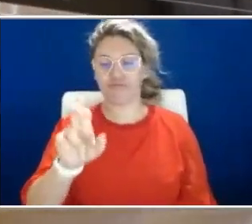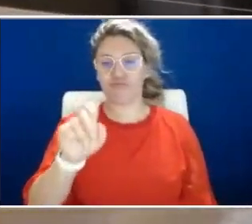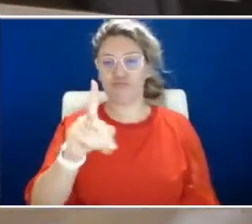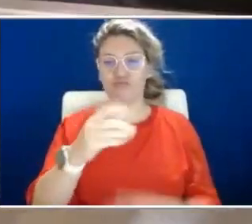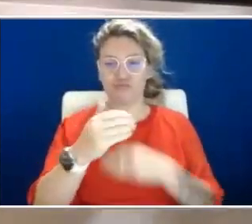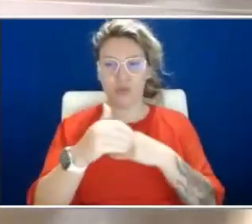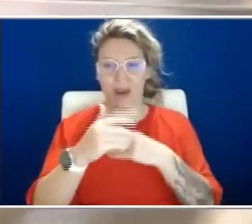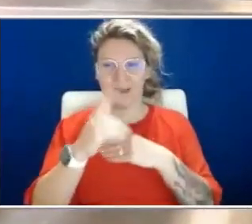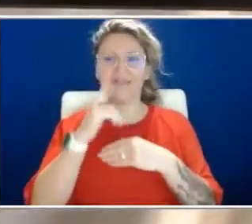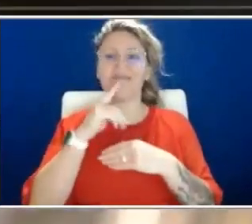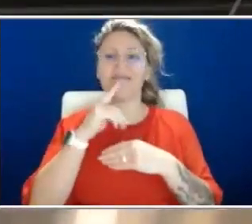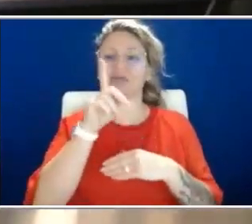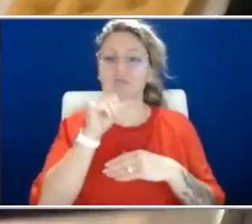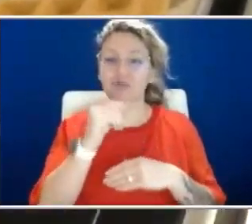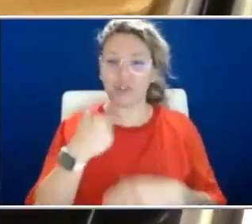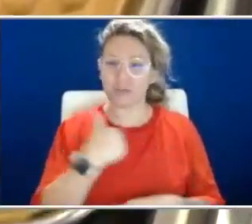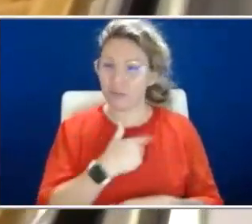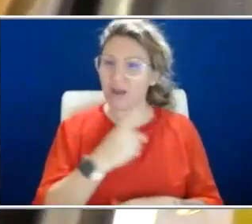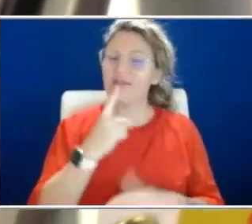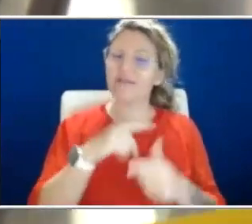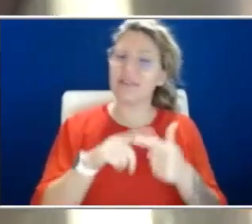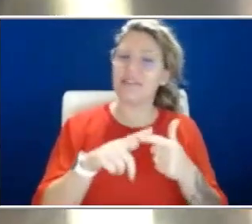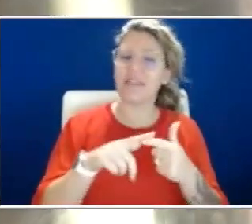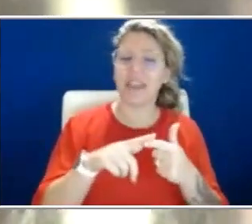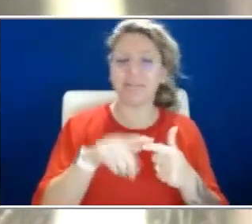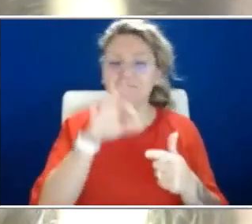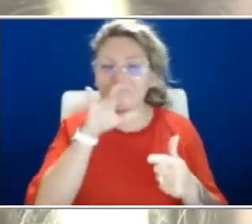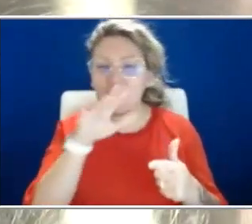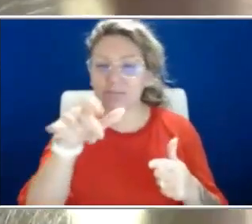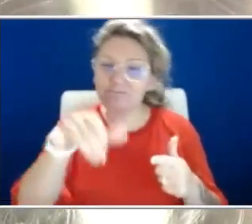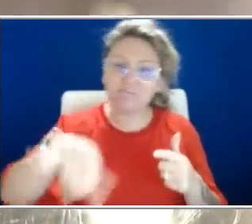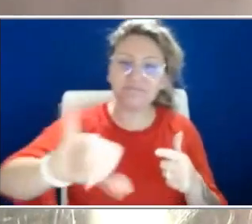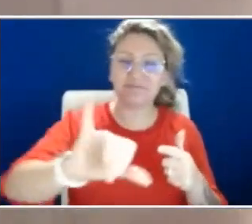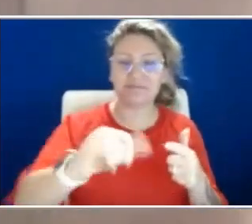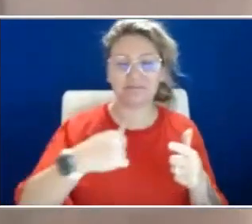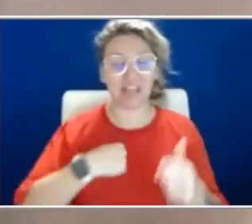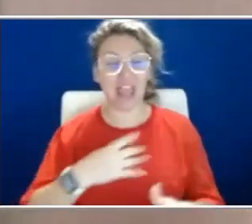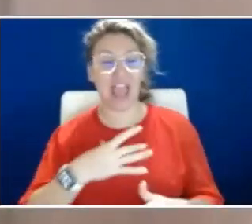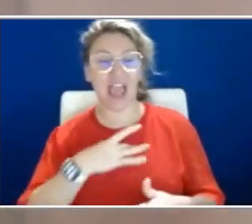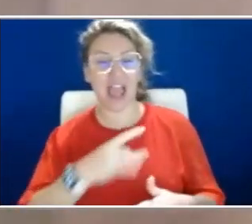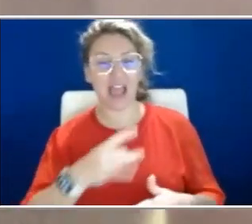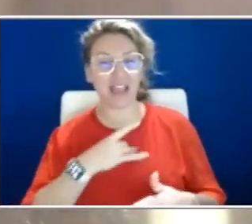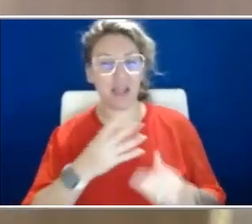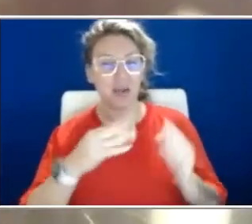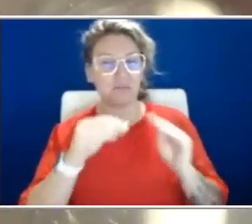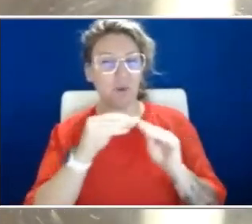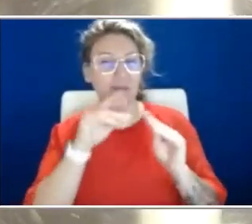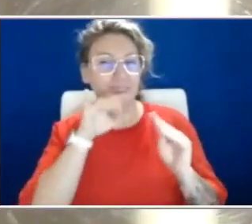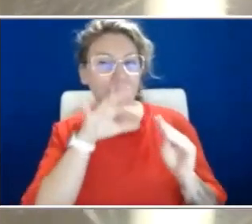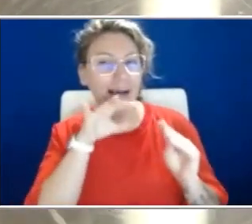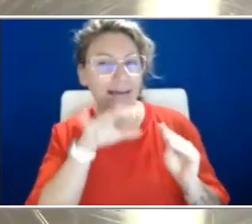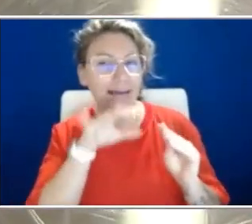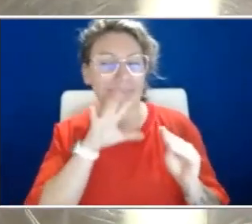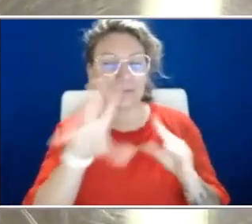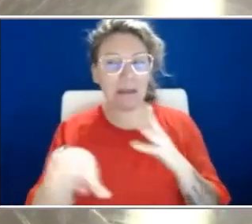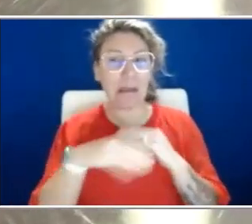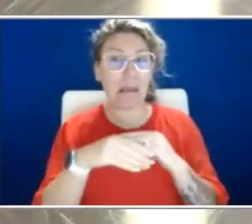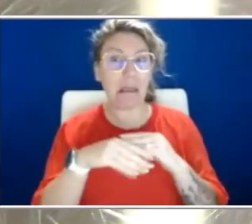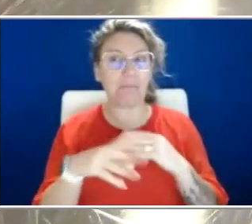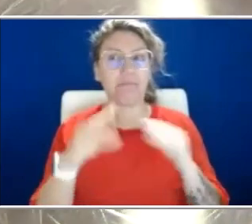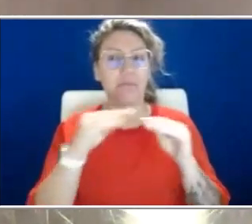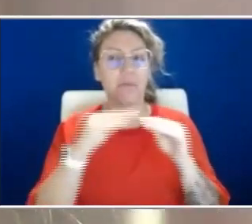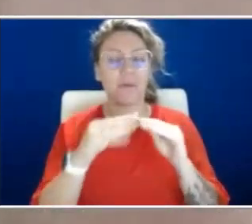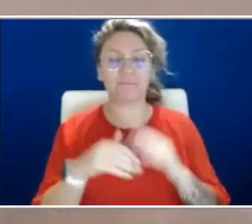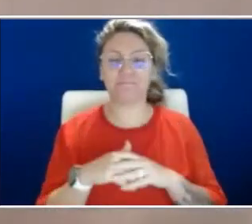some of our spicy syrup right here. I like it on the hot side, so I add a little bit extra there. Top it